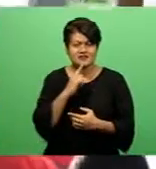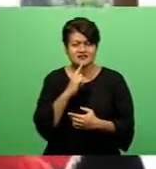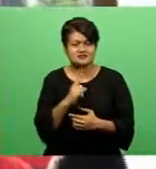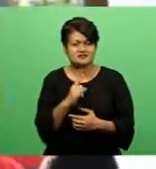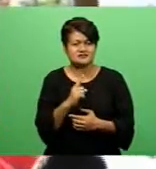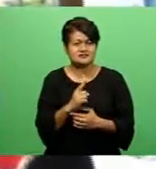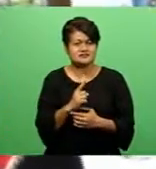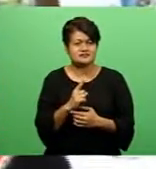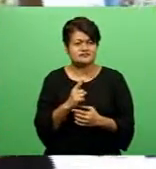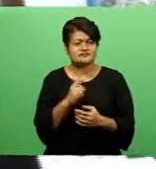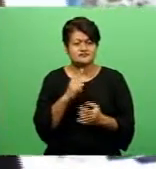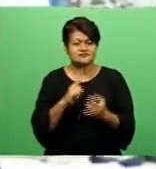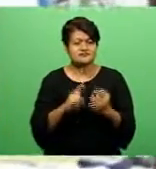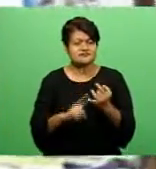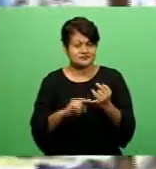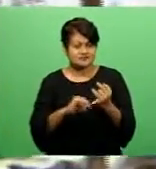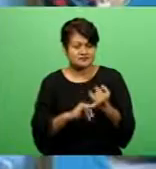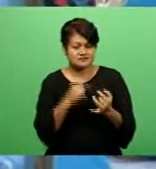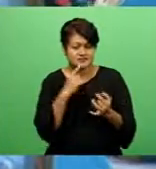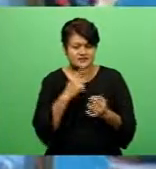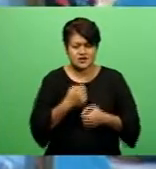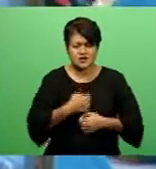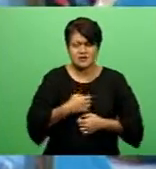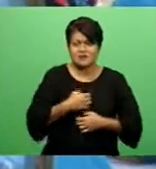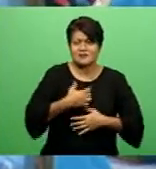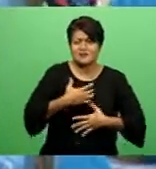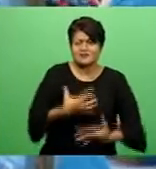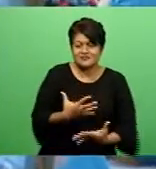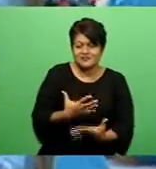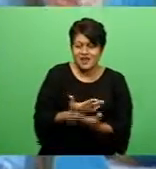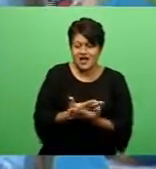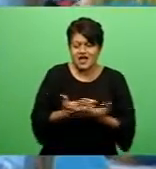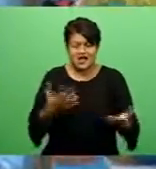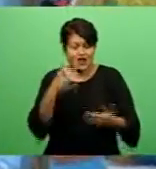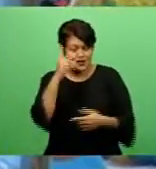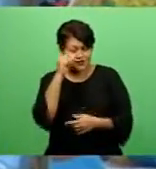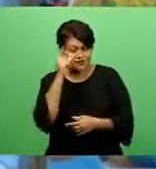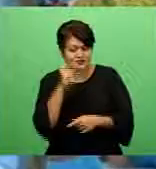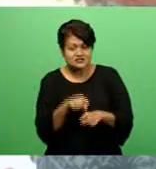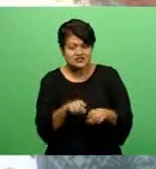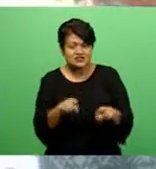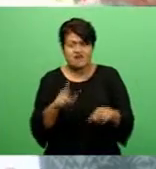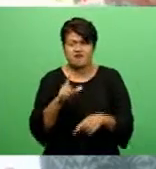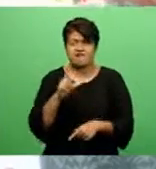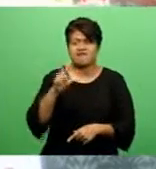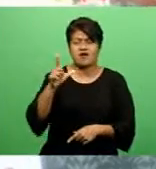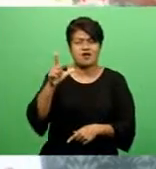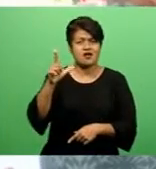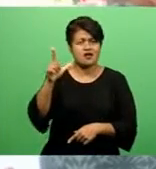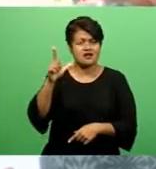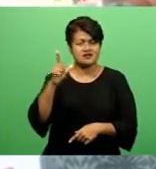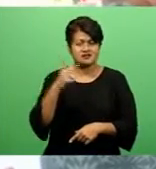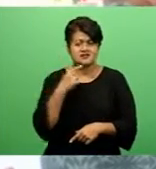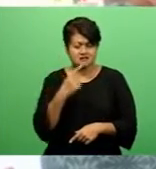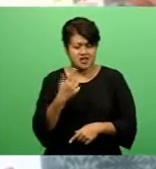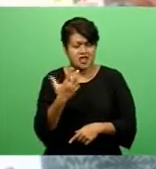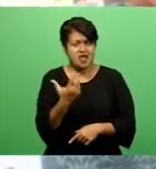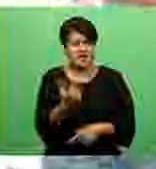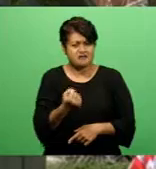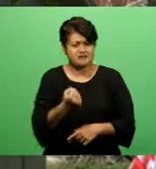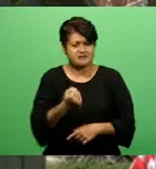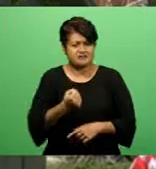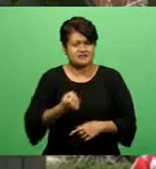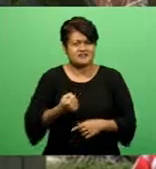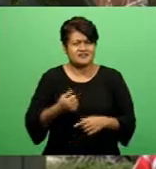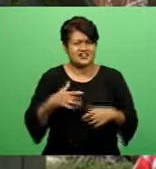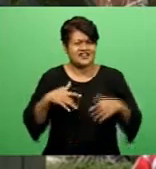Charge d'Affaires says it was overwhelming to see how these Fijians far from the urban centers are going about with their lives. In